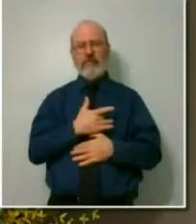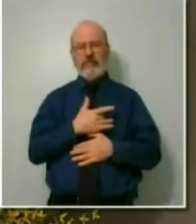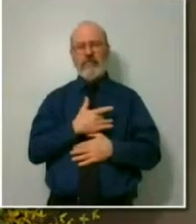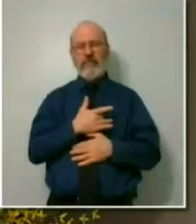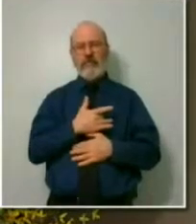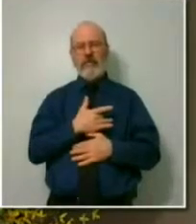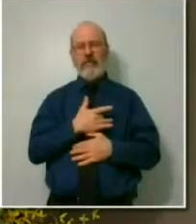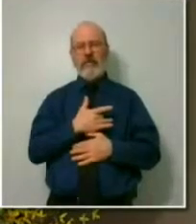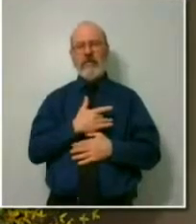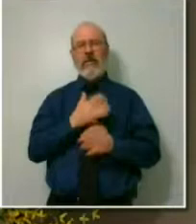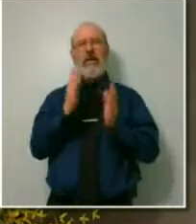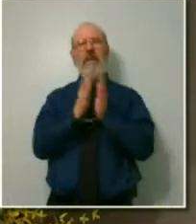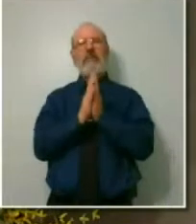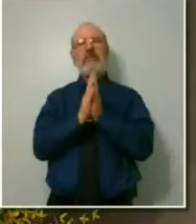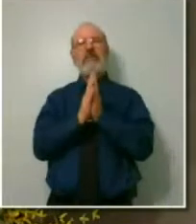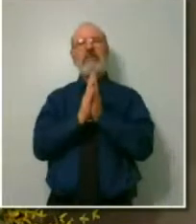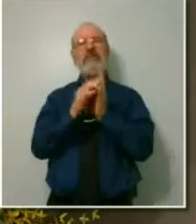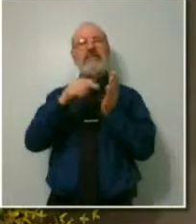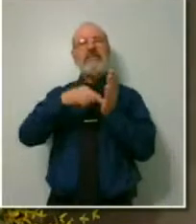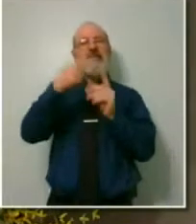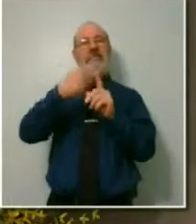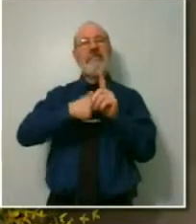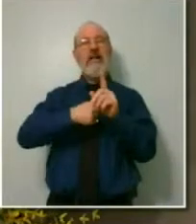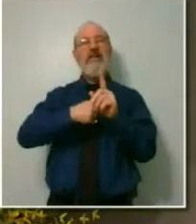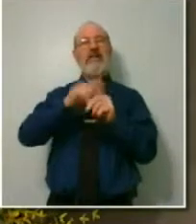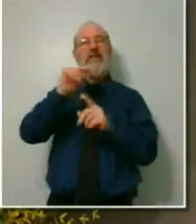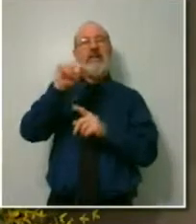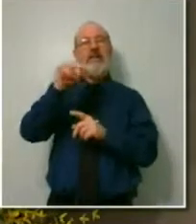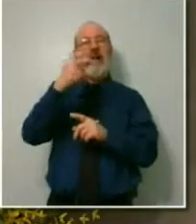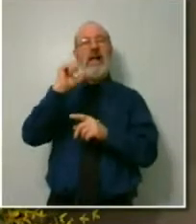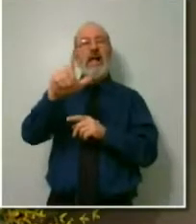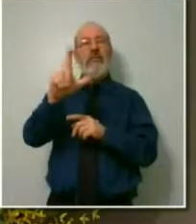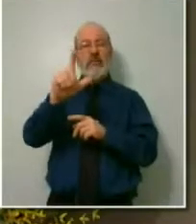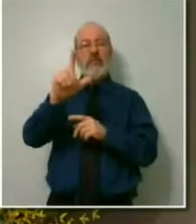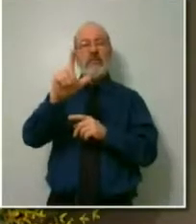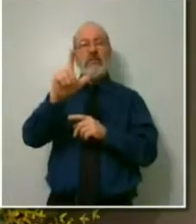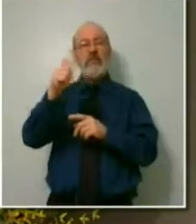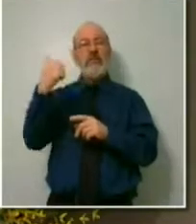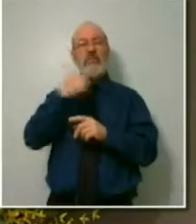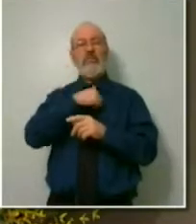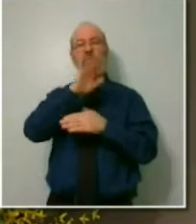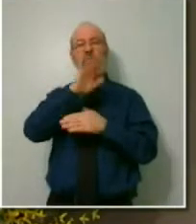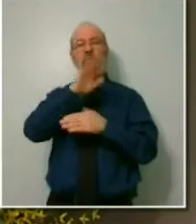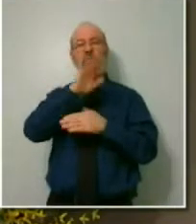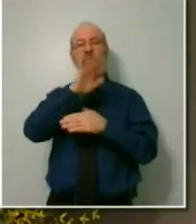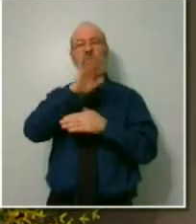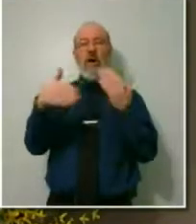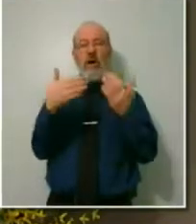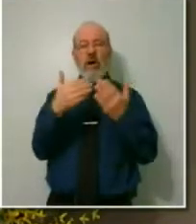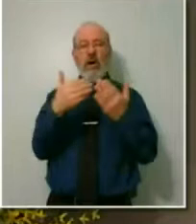I pray that this month, the month of April, we would all